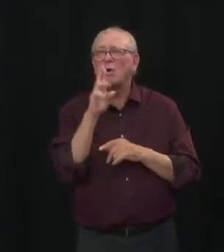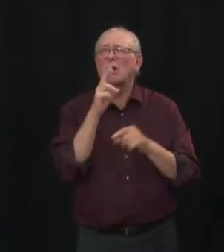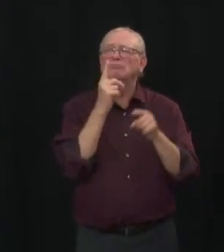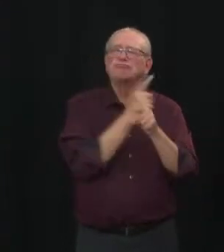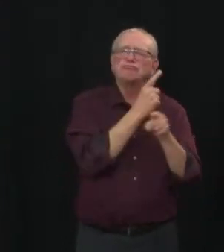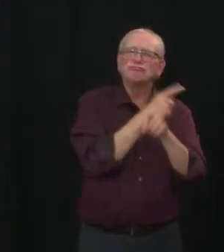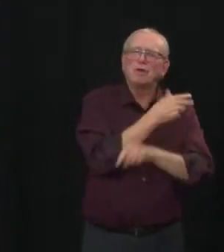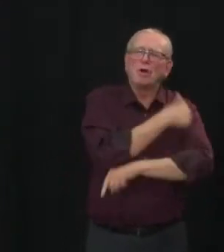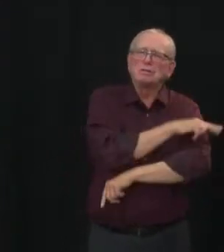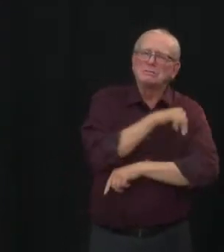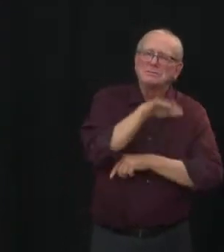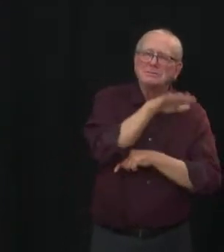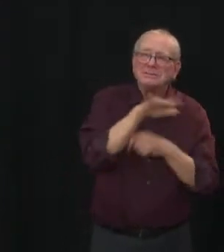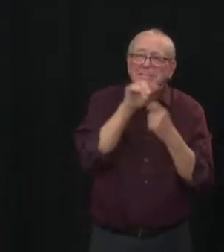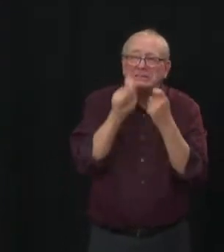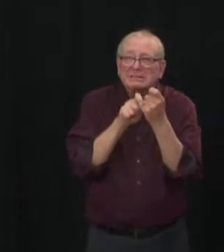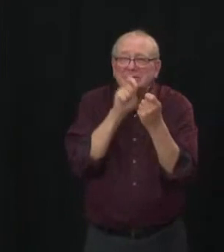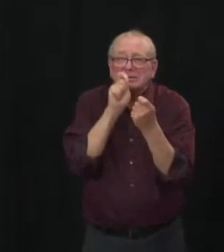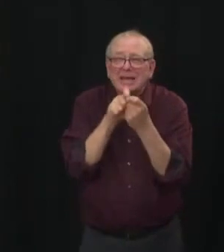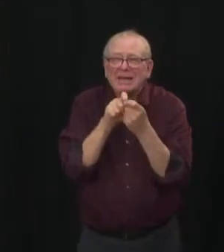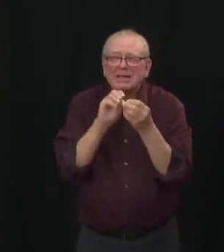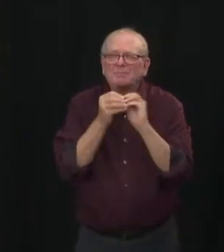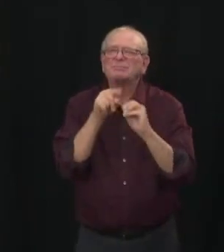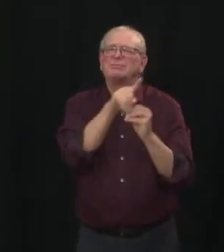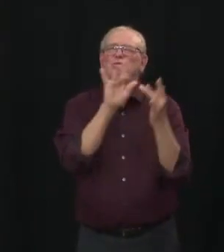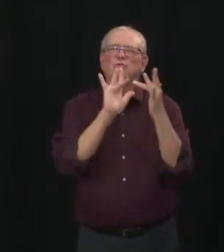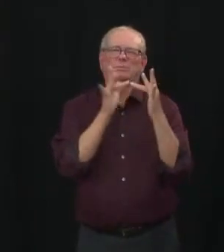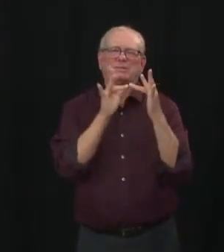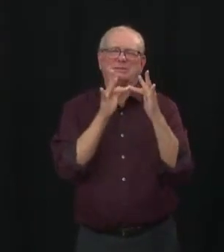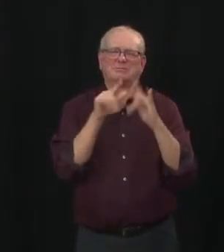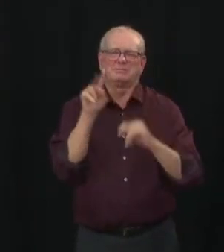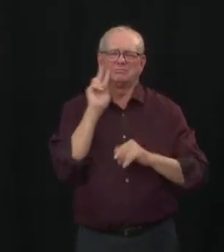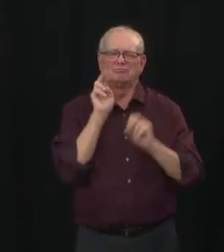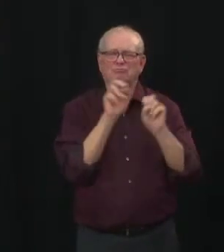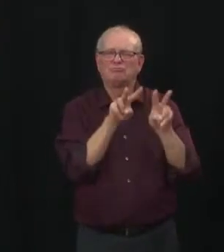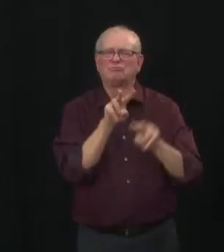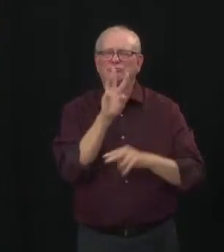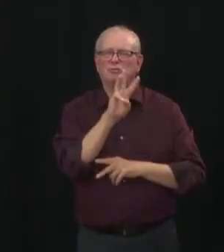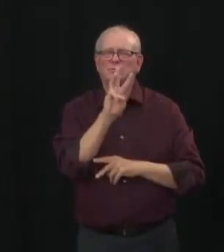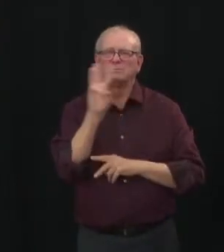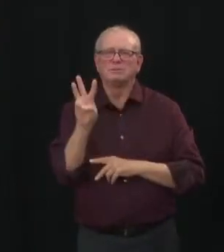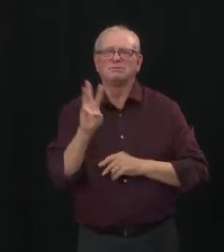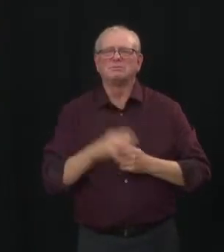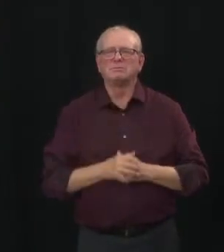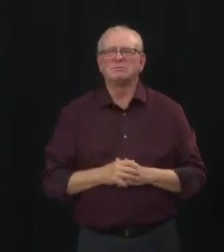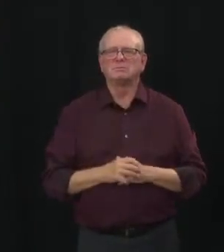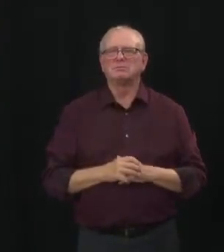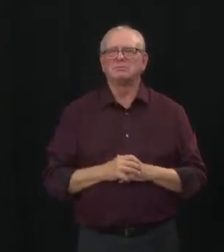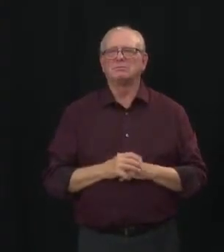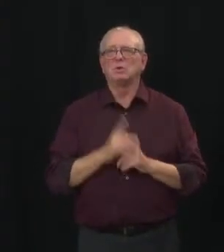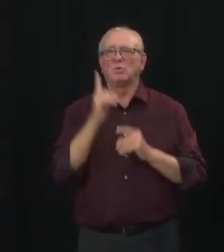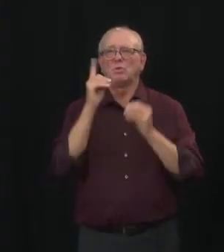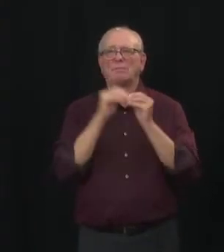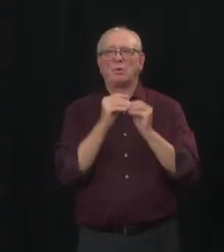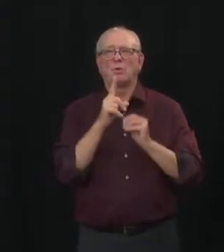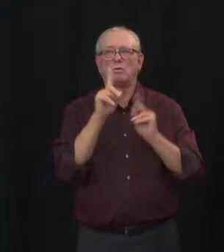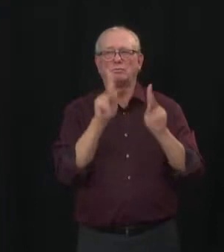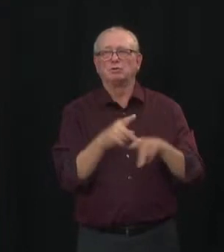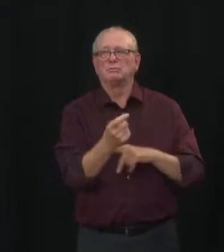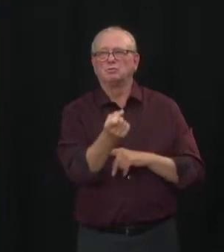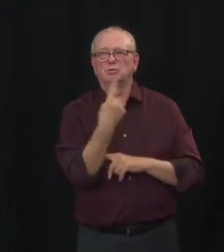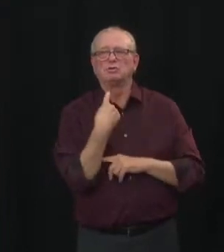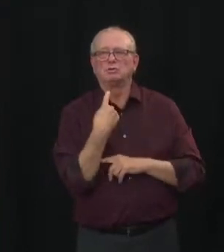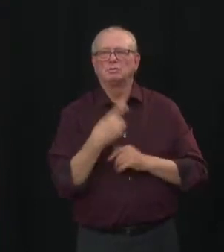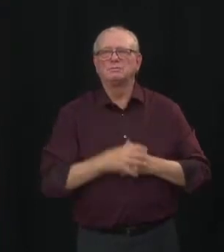back to you on that, but they should be available on our website. Thanks for that, Dr. Hinshaw. So we'll take one more caller. I think we have one more on the